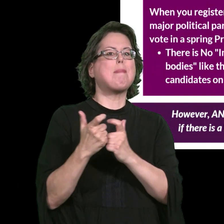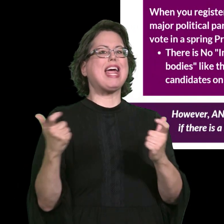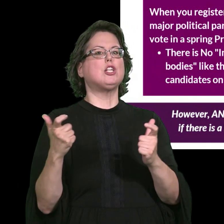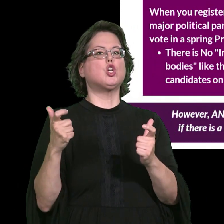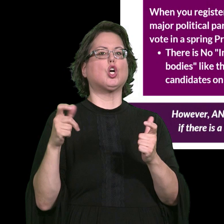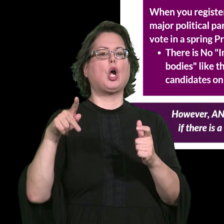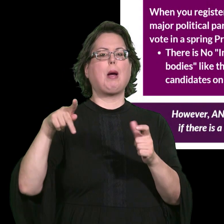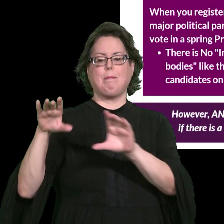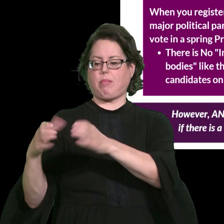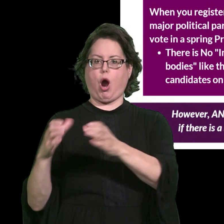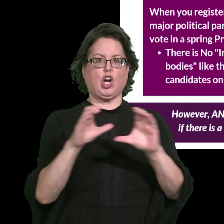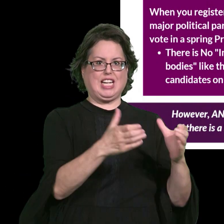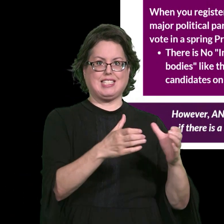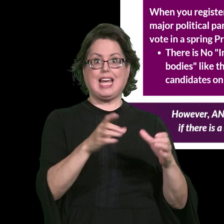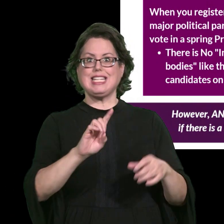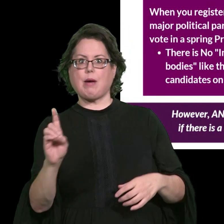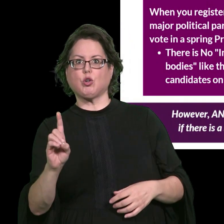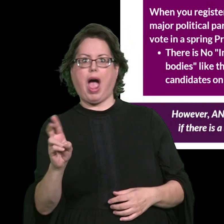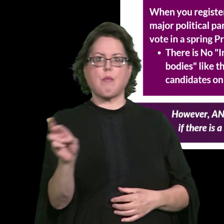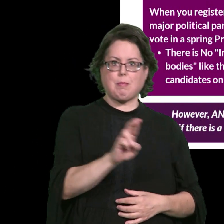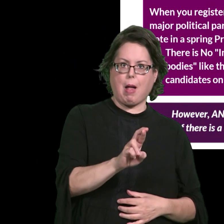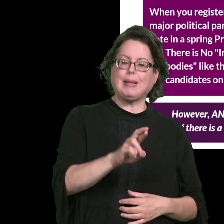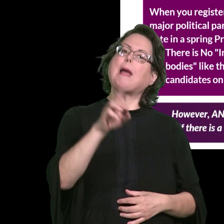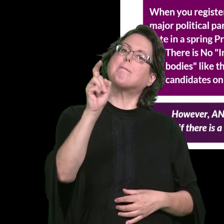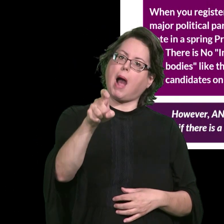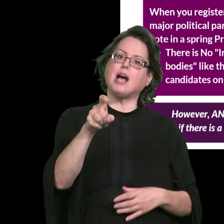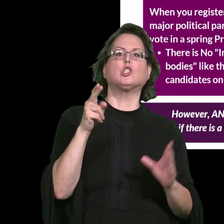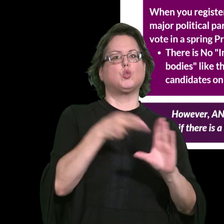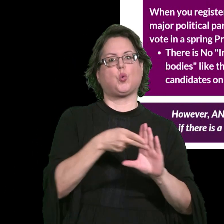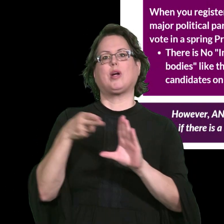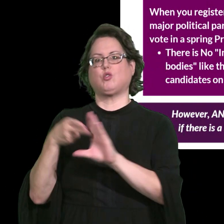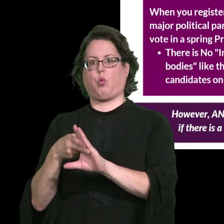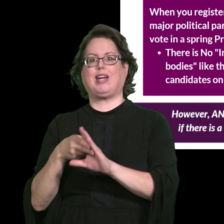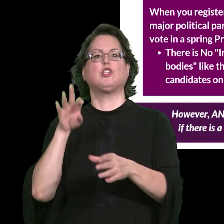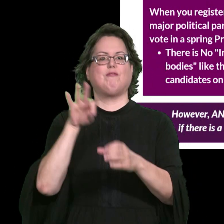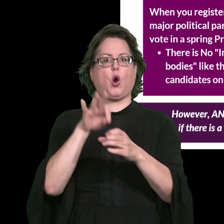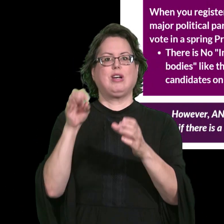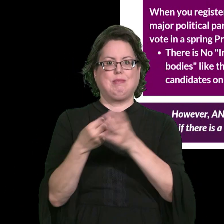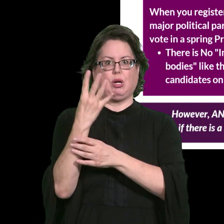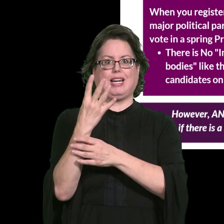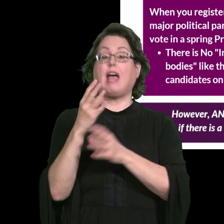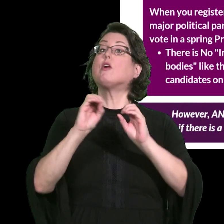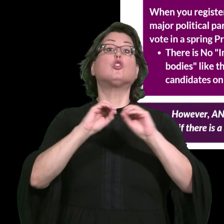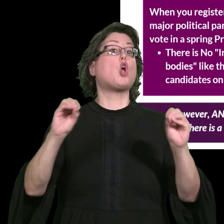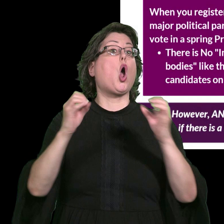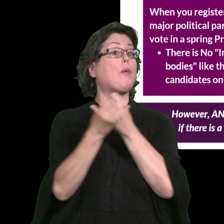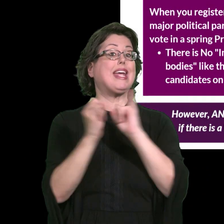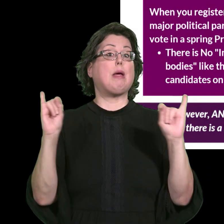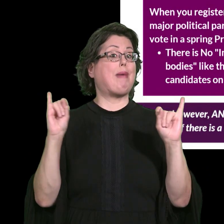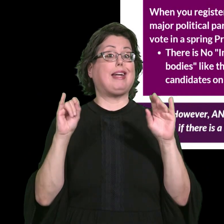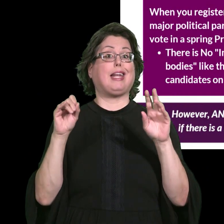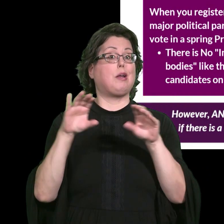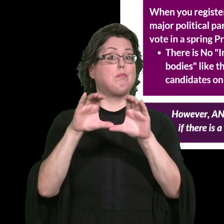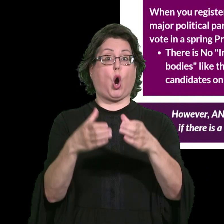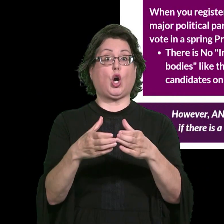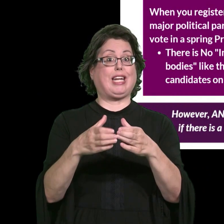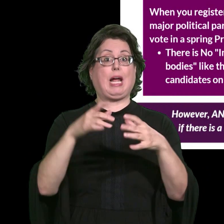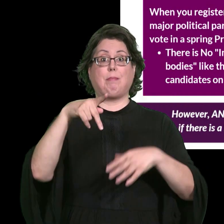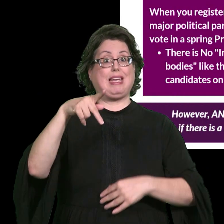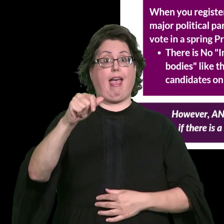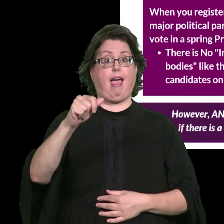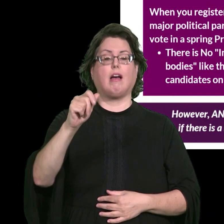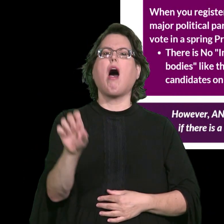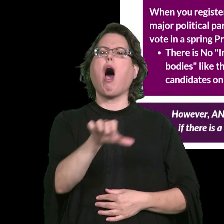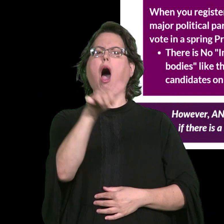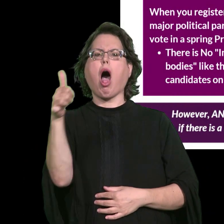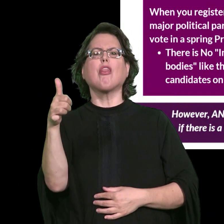either Democratic or Republican. There is no independent party in Pennsylvania. Other political bodies, like